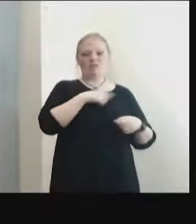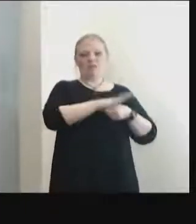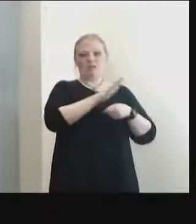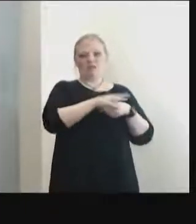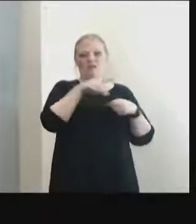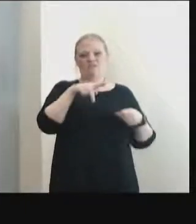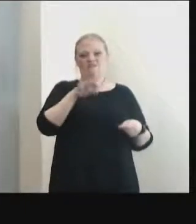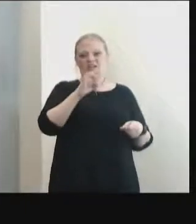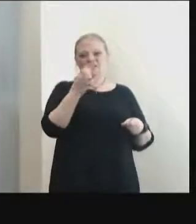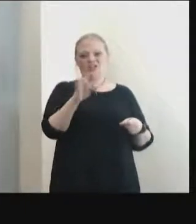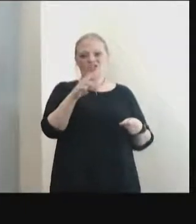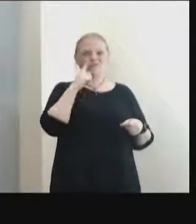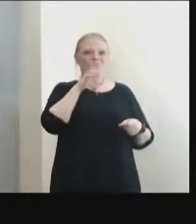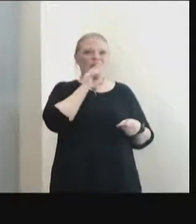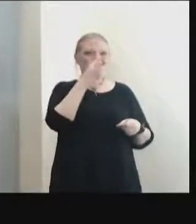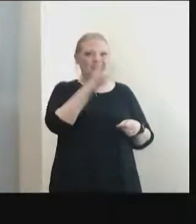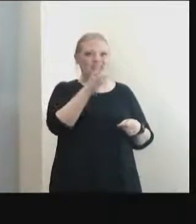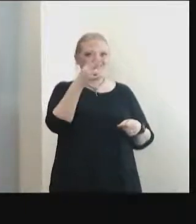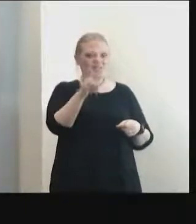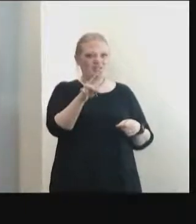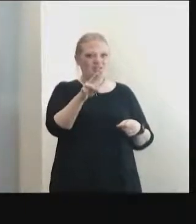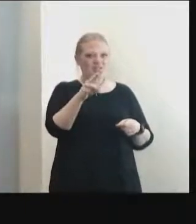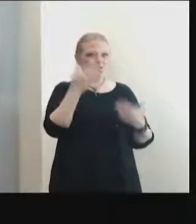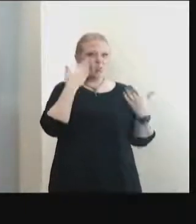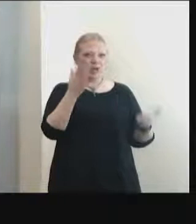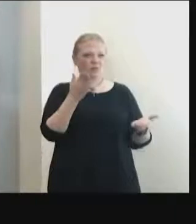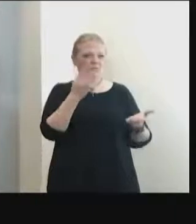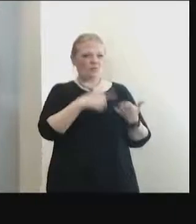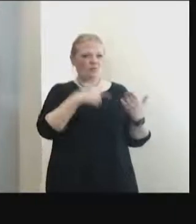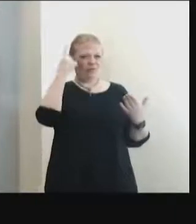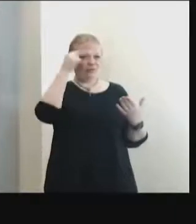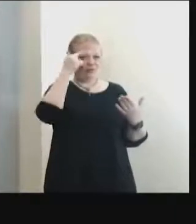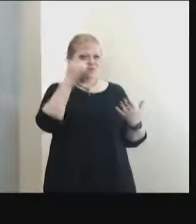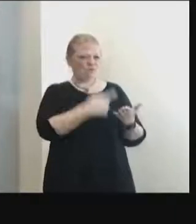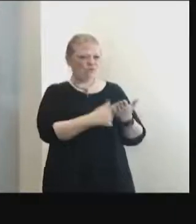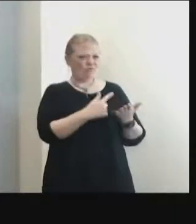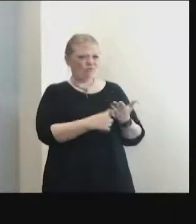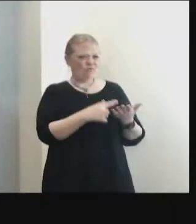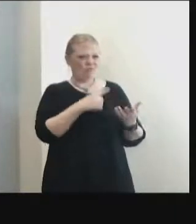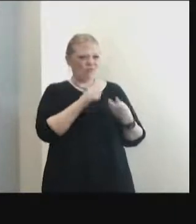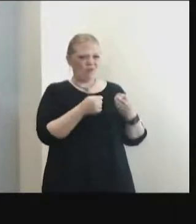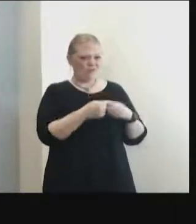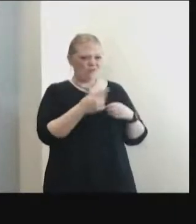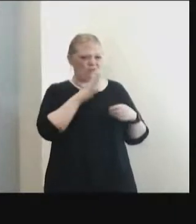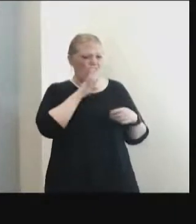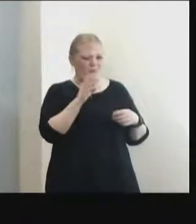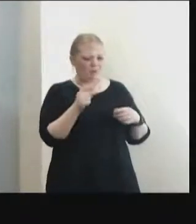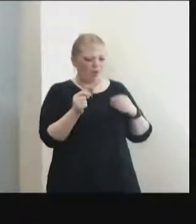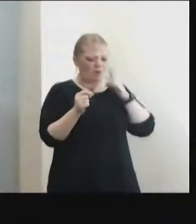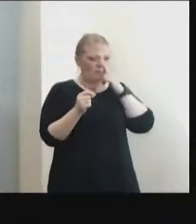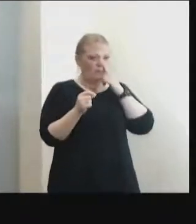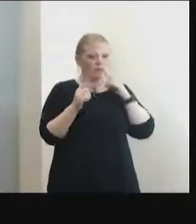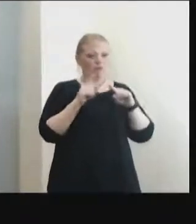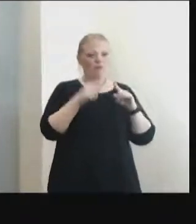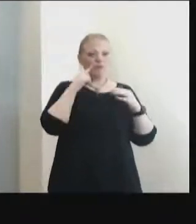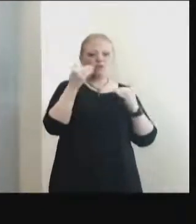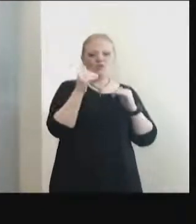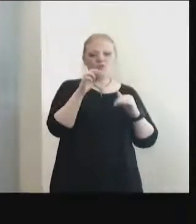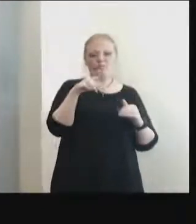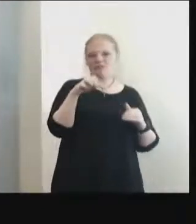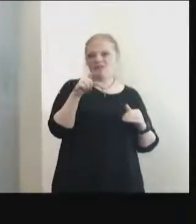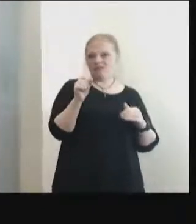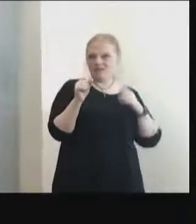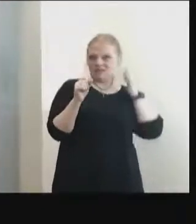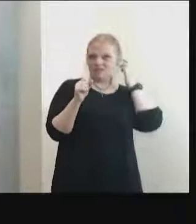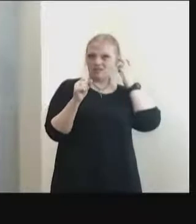do 16 and 17-year-olds. So I'm not exactly certain what the governor's talking about. I'd have to see. And for some of these restricted pods, like we're only going to have a